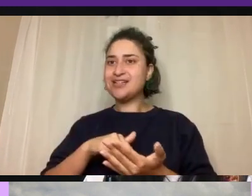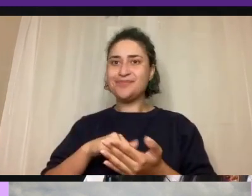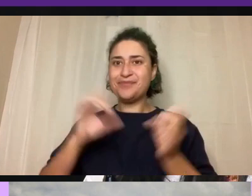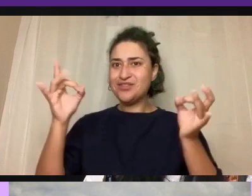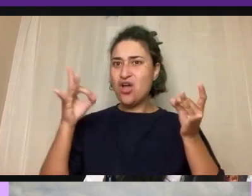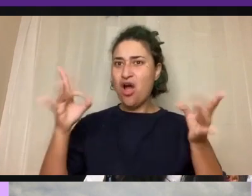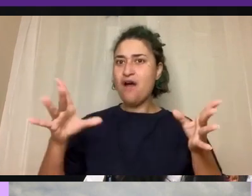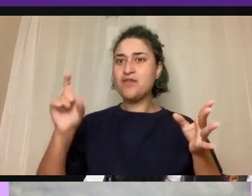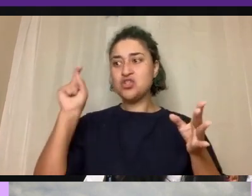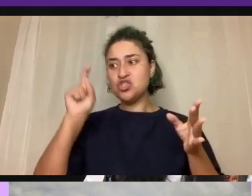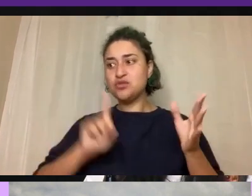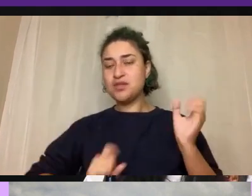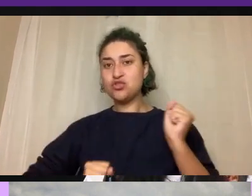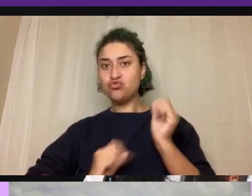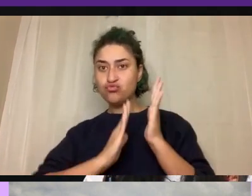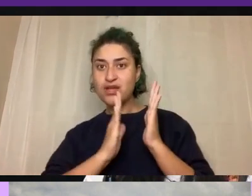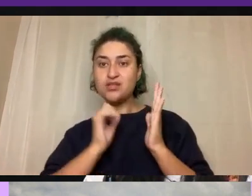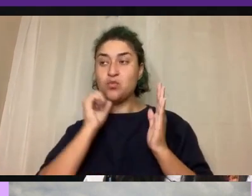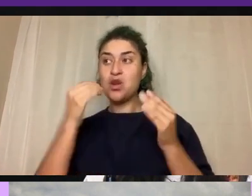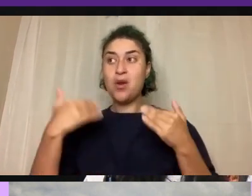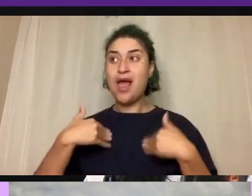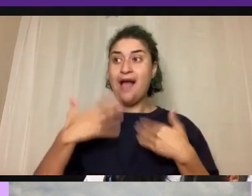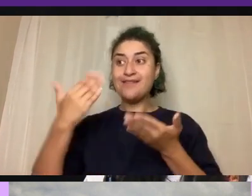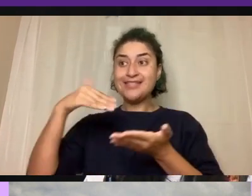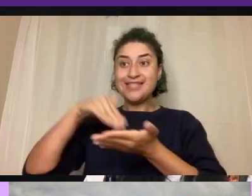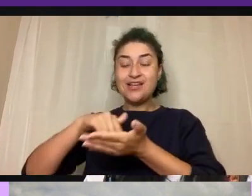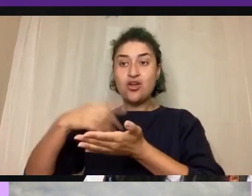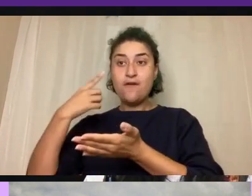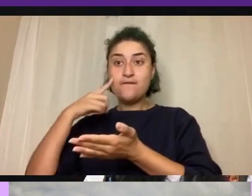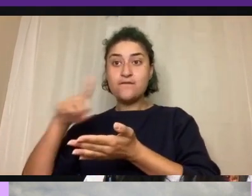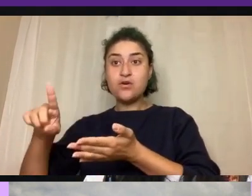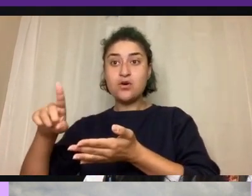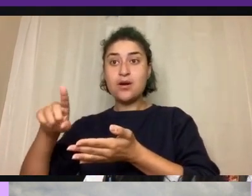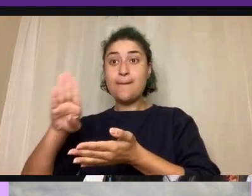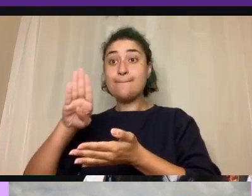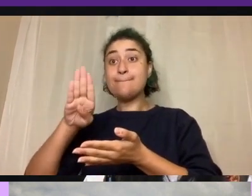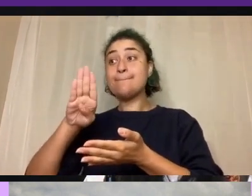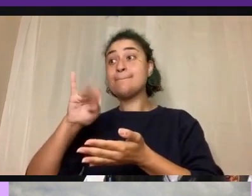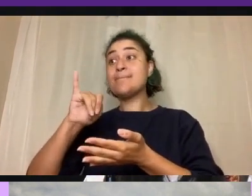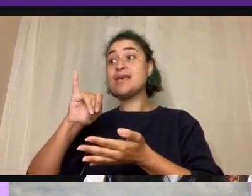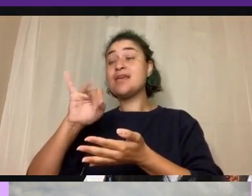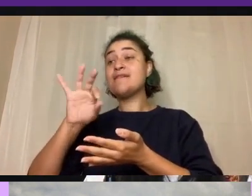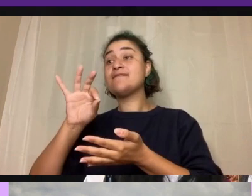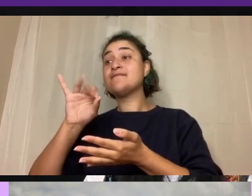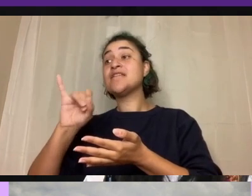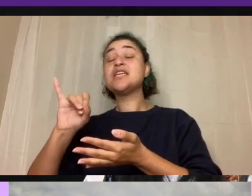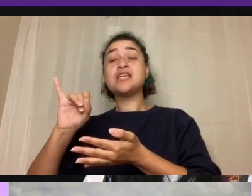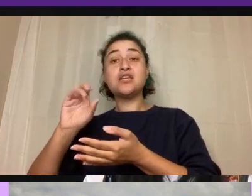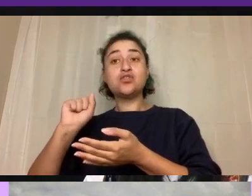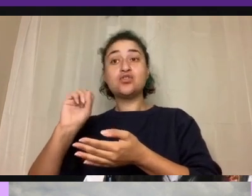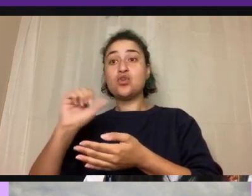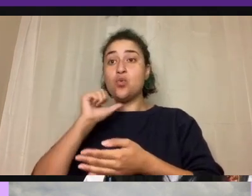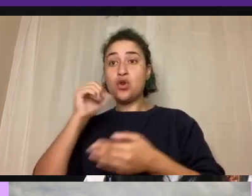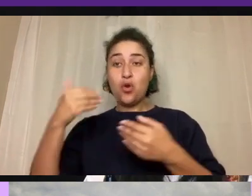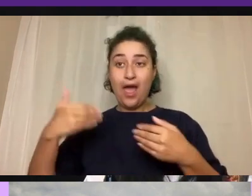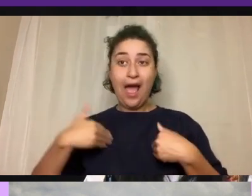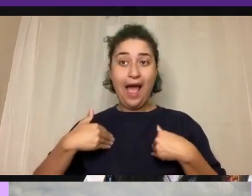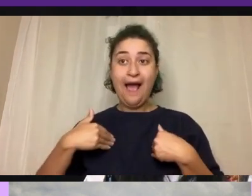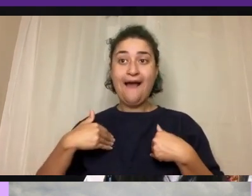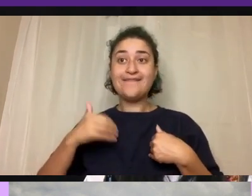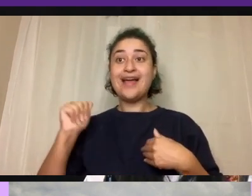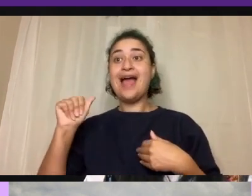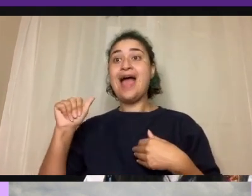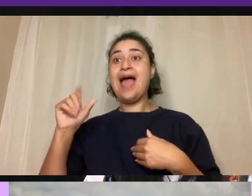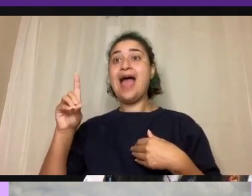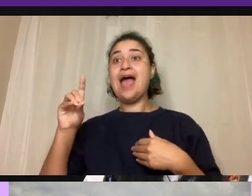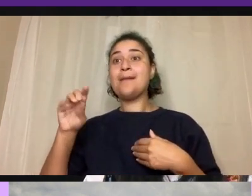addressed, we don't have a center for Beefy, right? So we don't have administrative staff that we should be paying, that